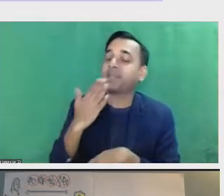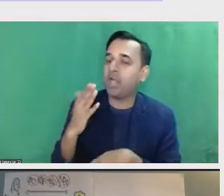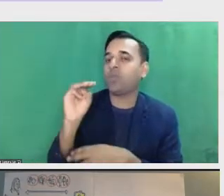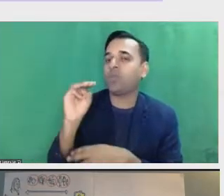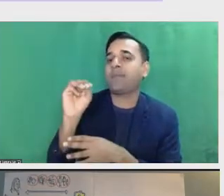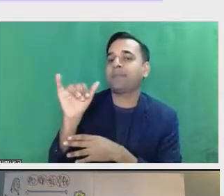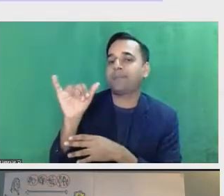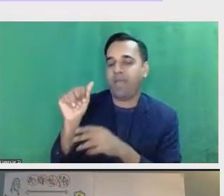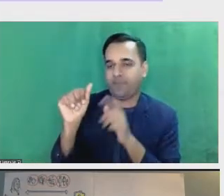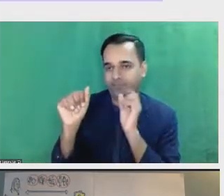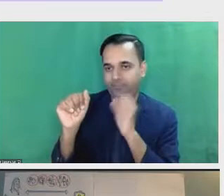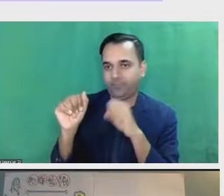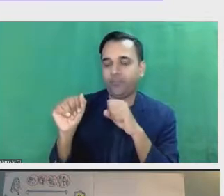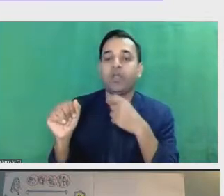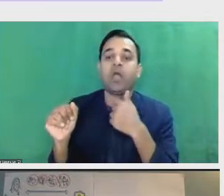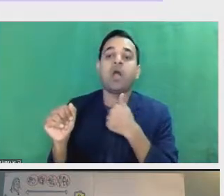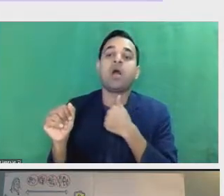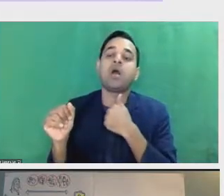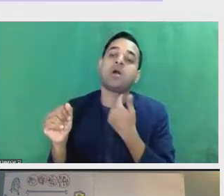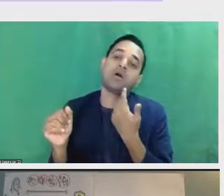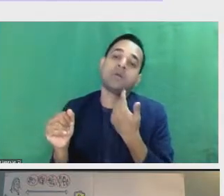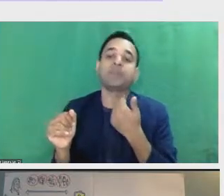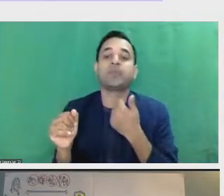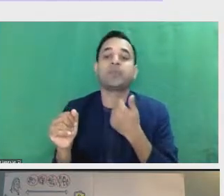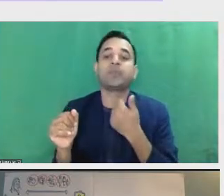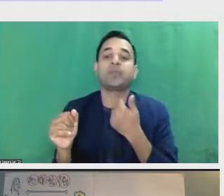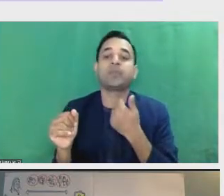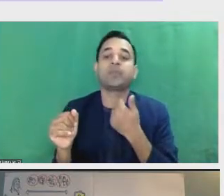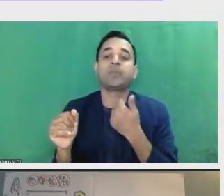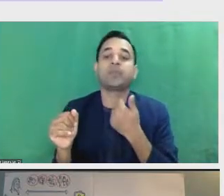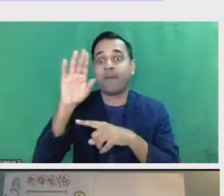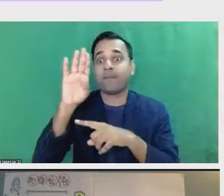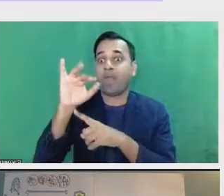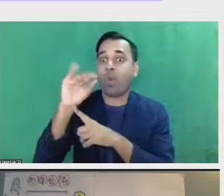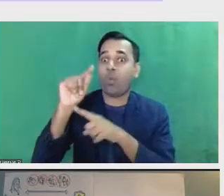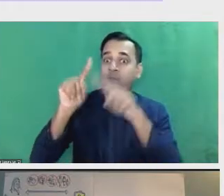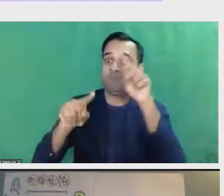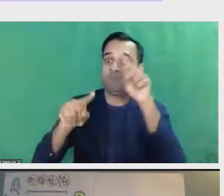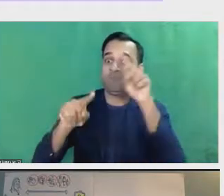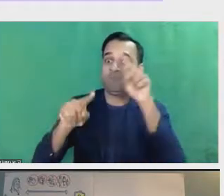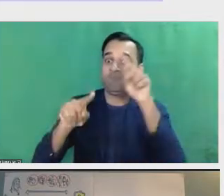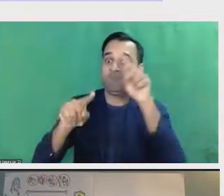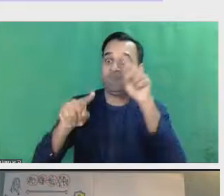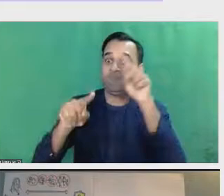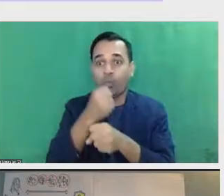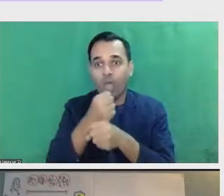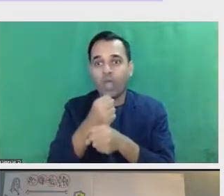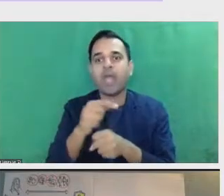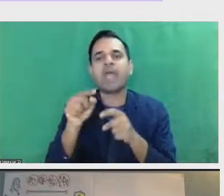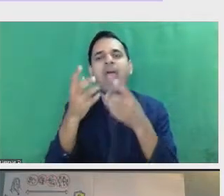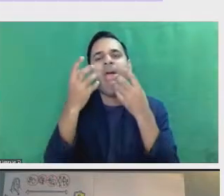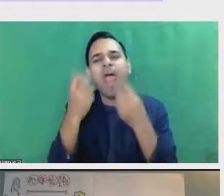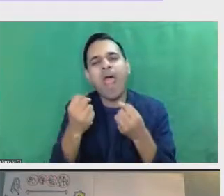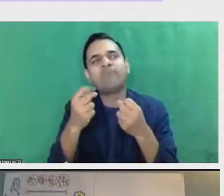some very important affirmations that guarantee that all parties are compromised for